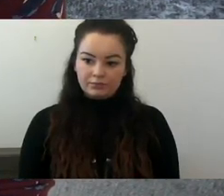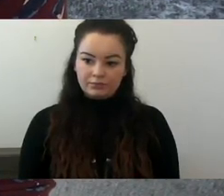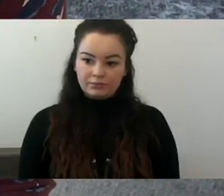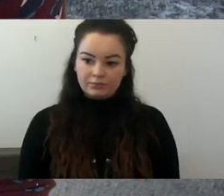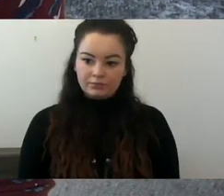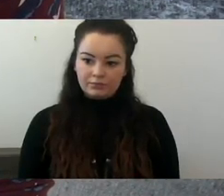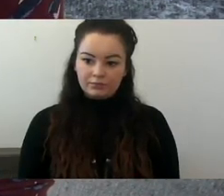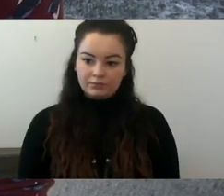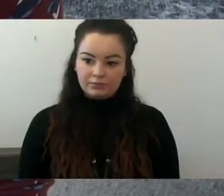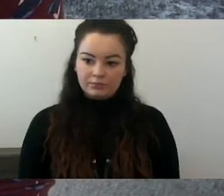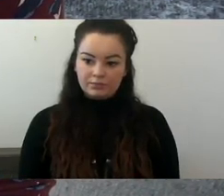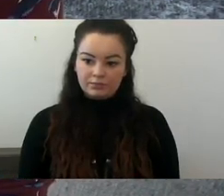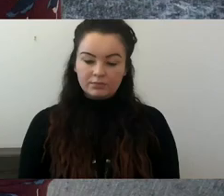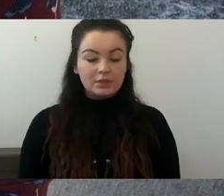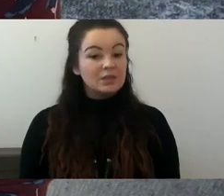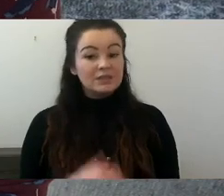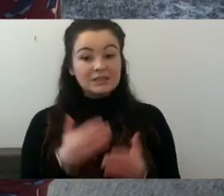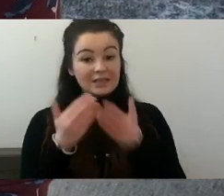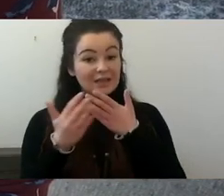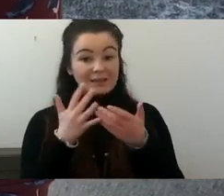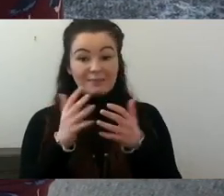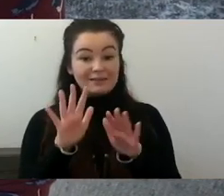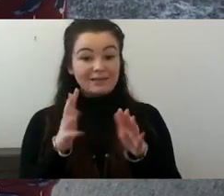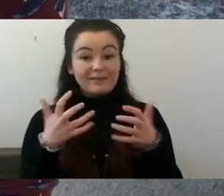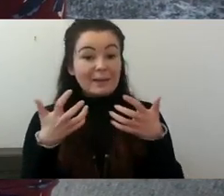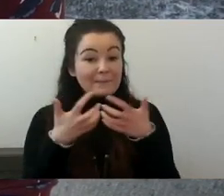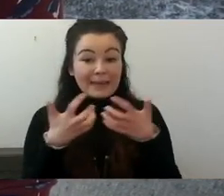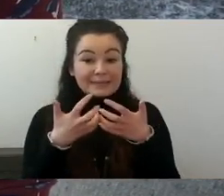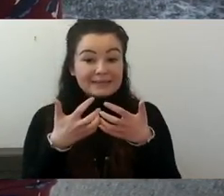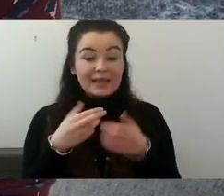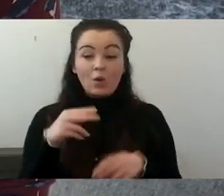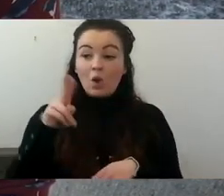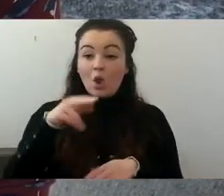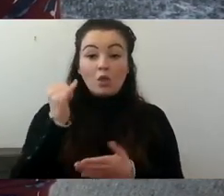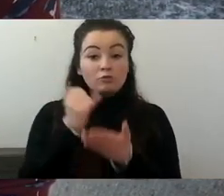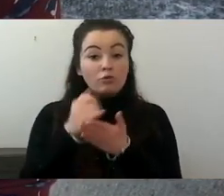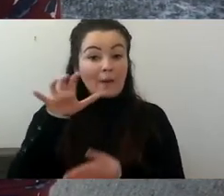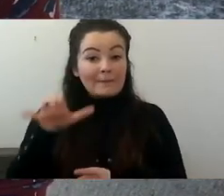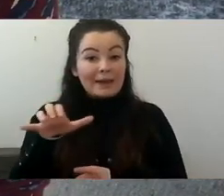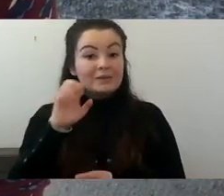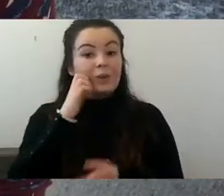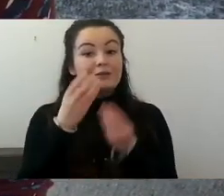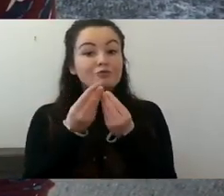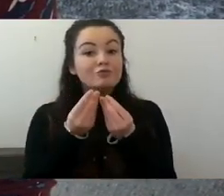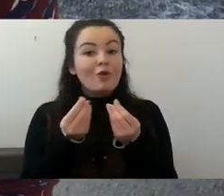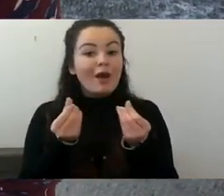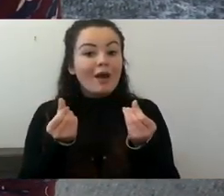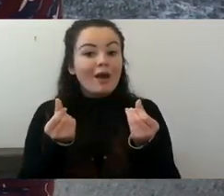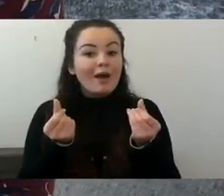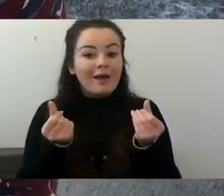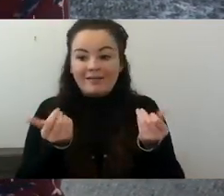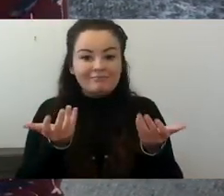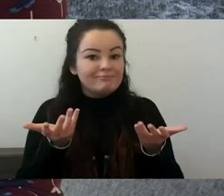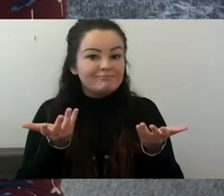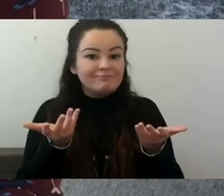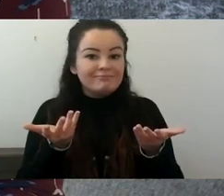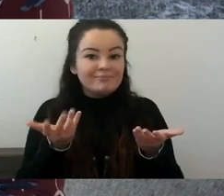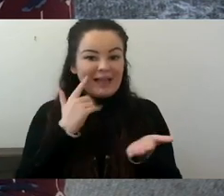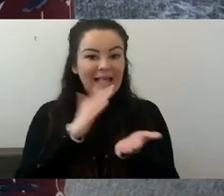And like I said, it doesn't matter if it splodges or makes a mess if we get glue in the wrong places, because it dries